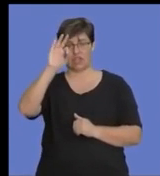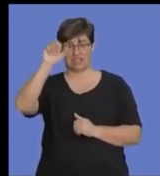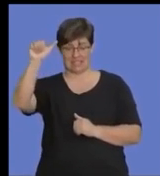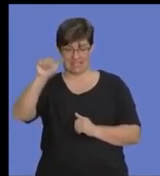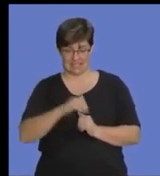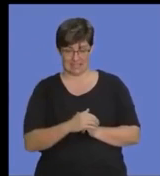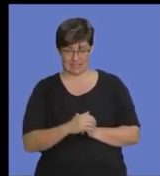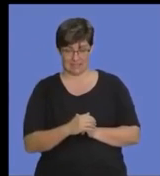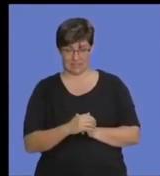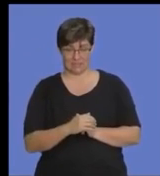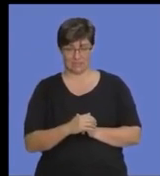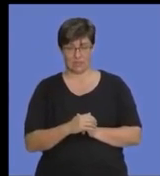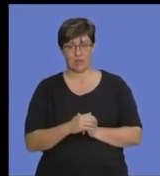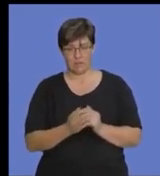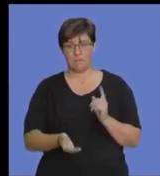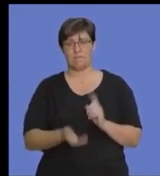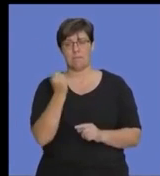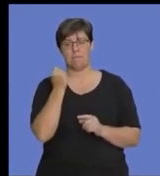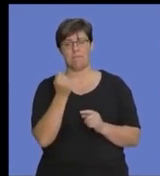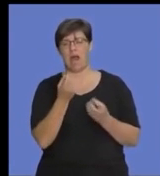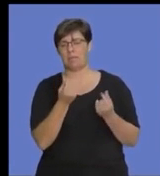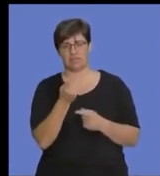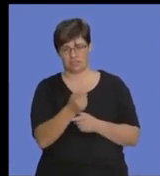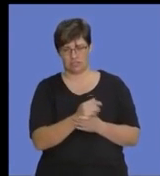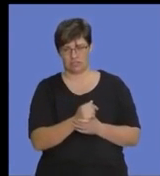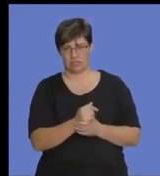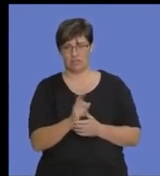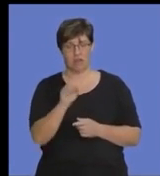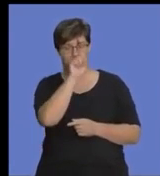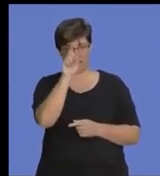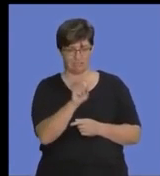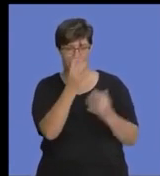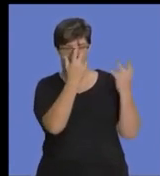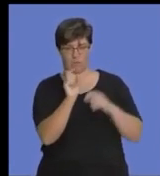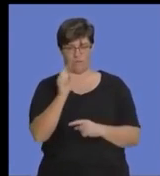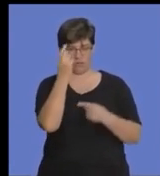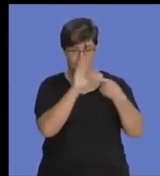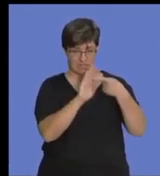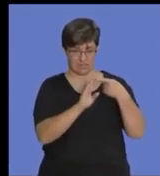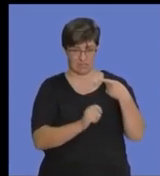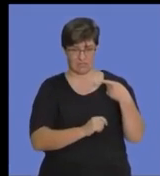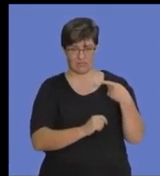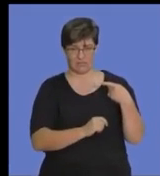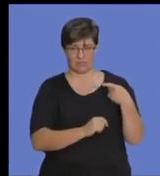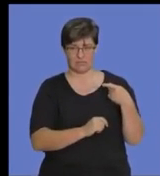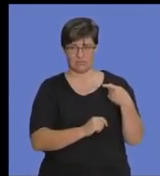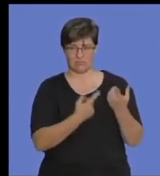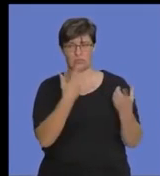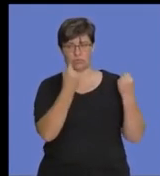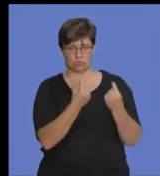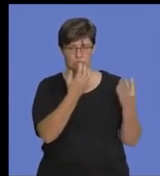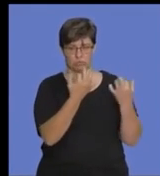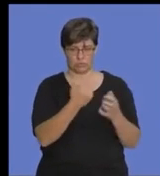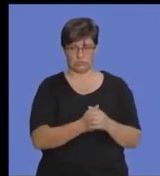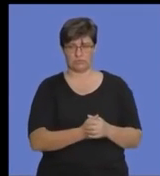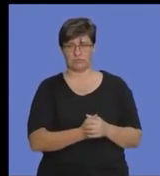exponent of 36. And then you find what that amount is. That's the first calculation, right? So let's just